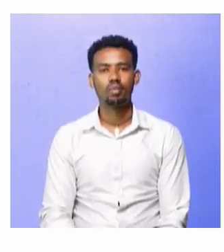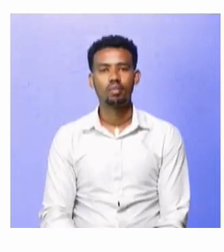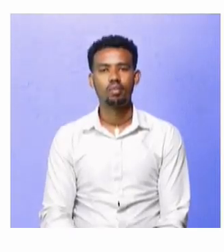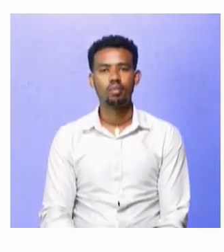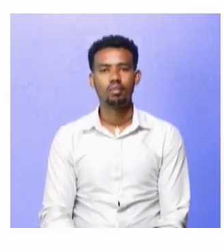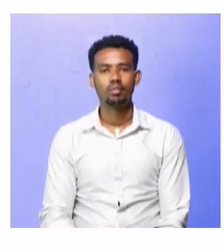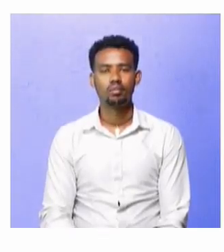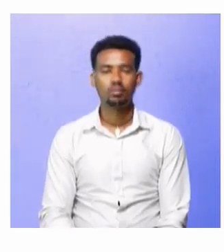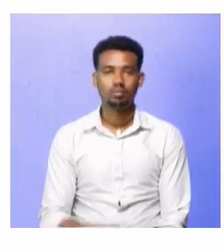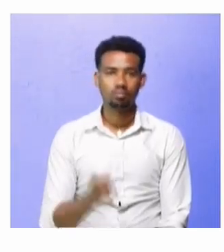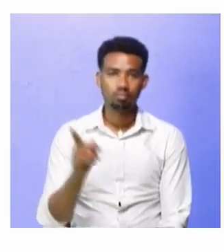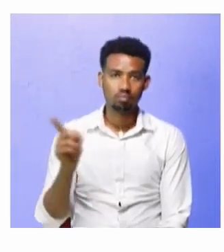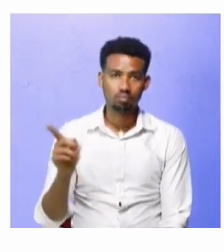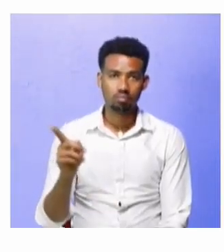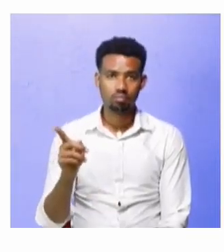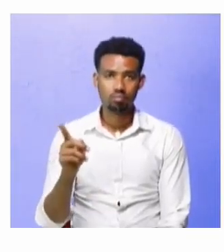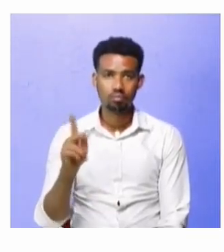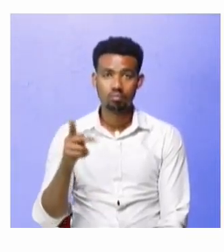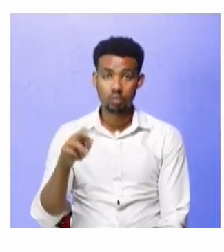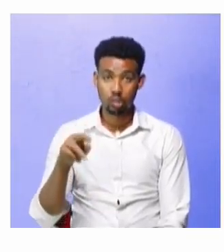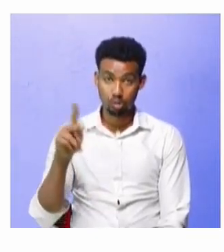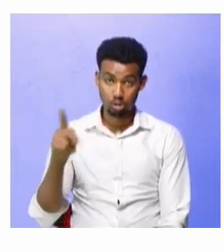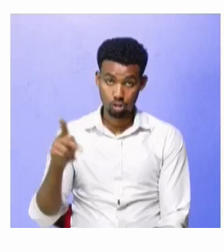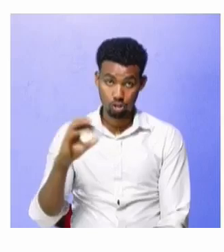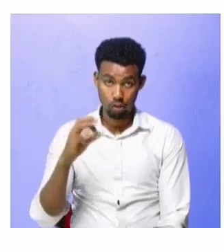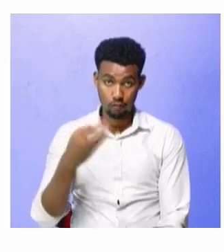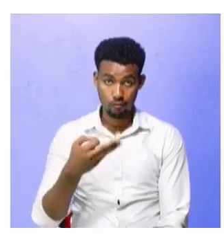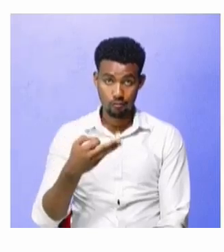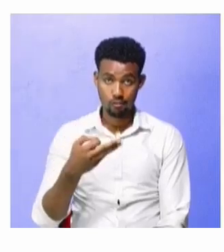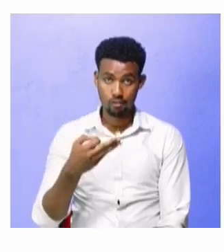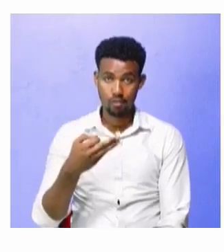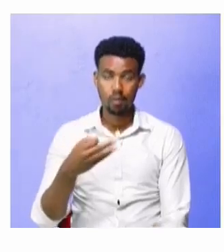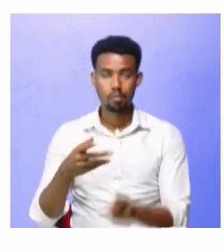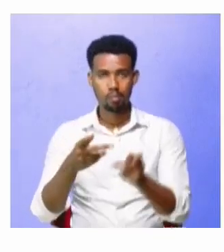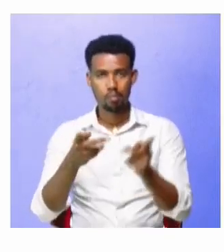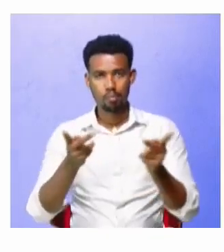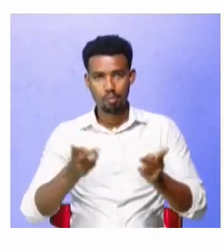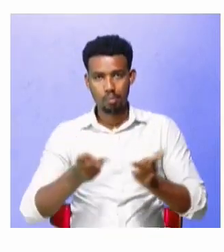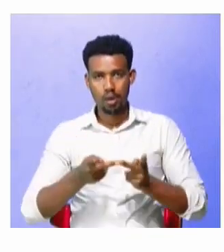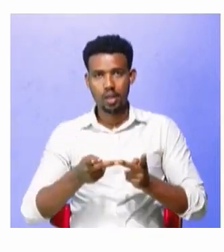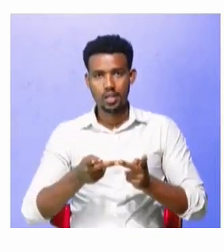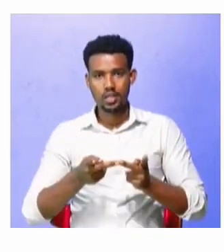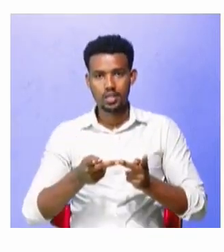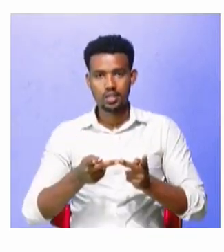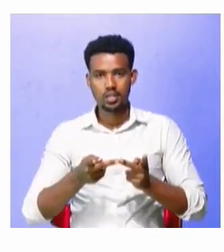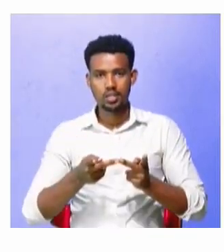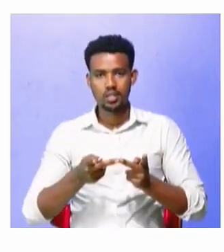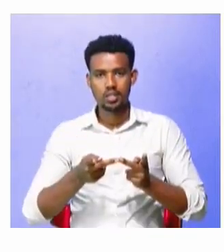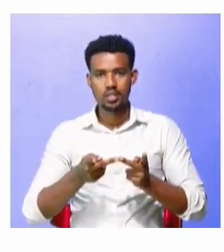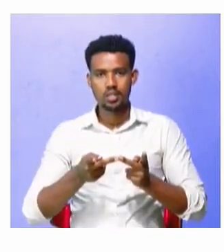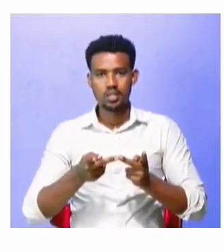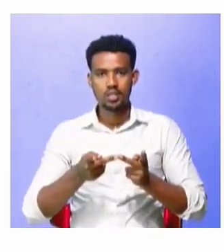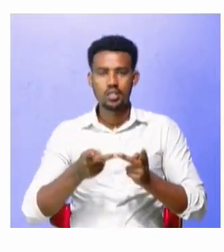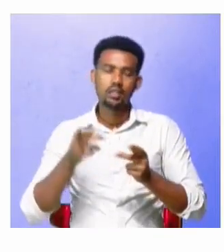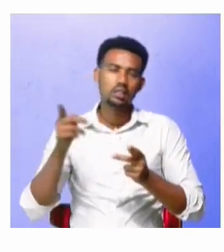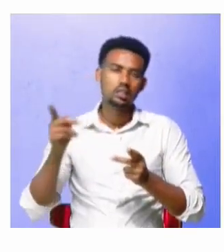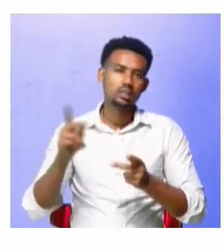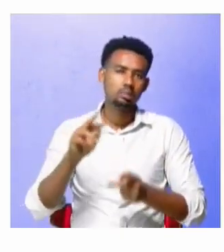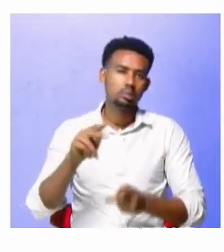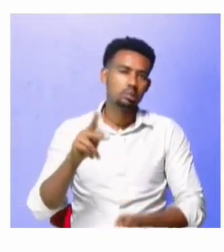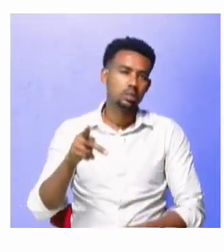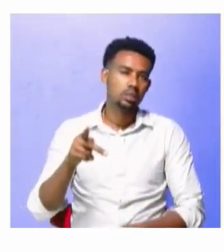Is it a preposition of place? Is it preposition